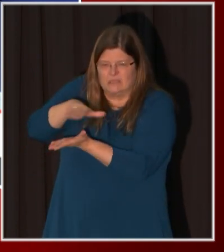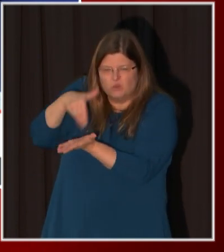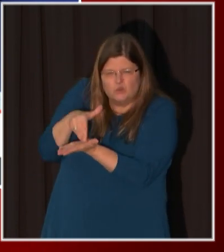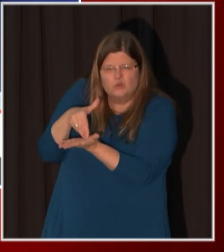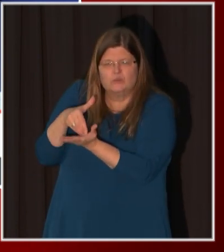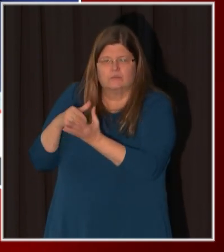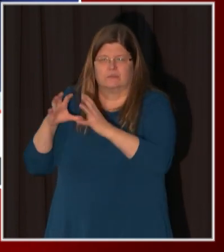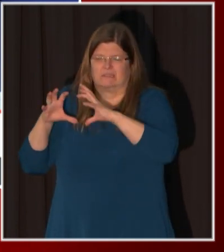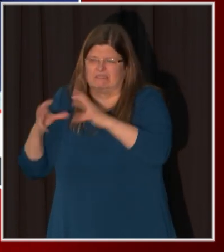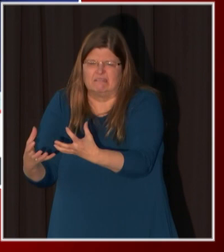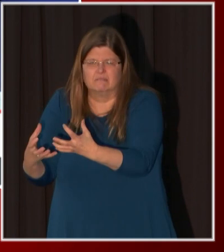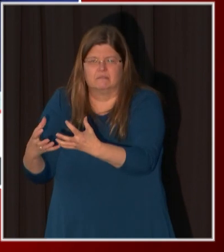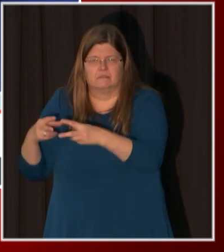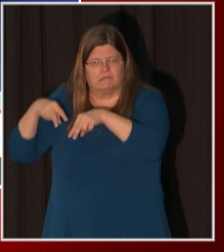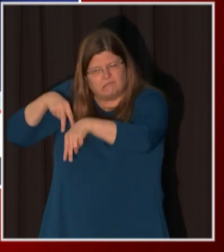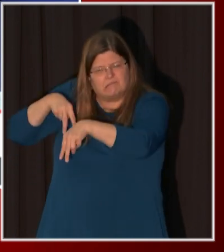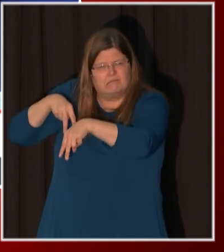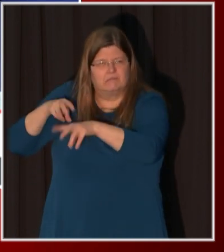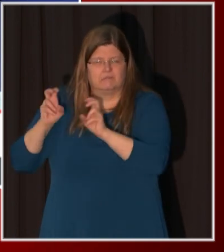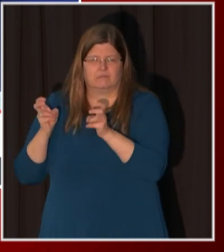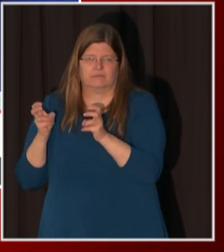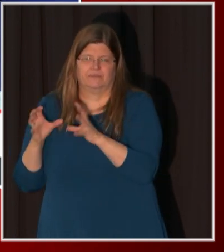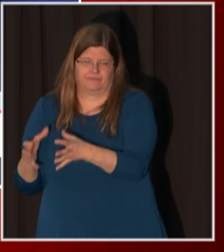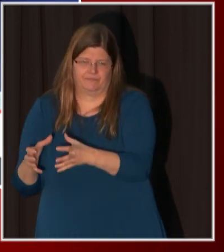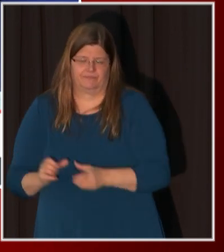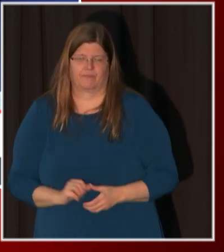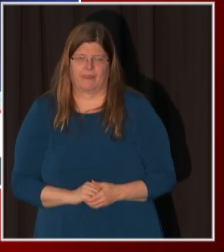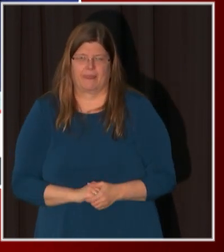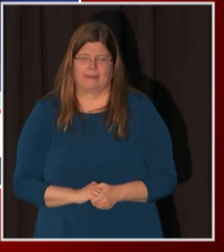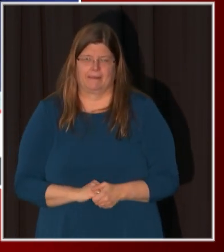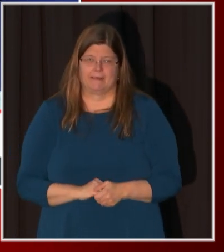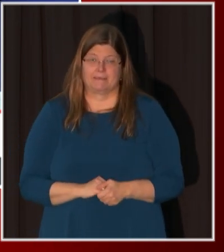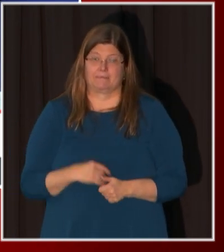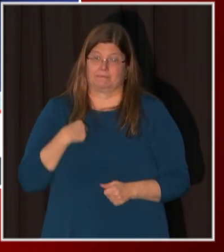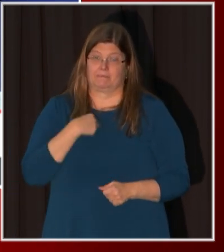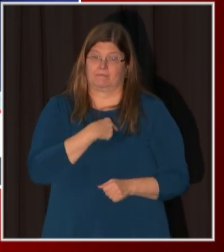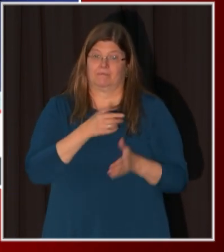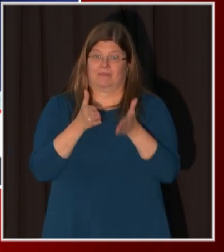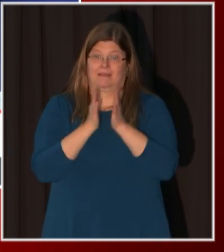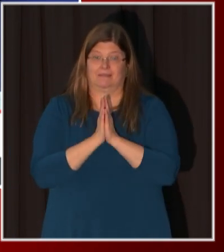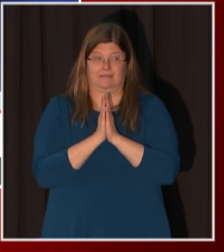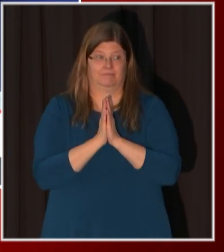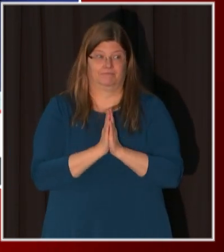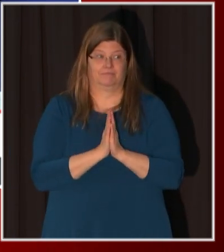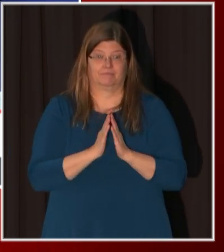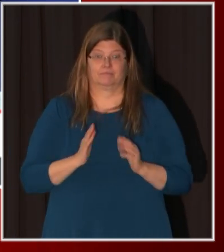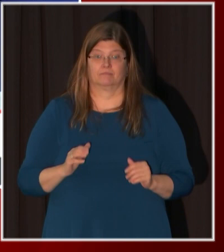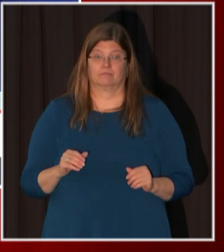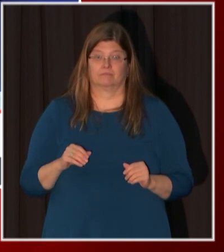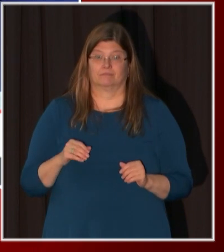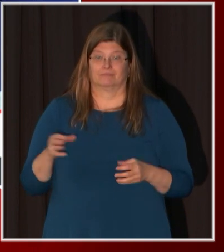facilities supported by the Bureau of Prisons. Our ask is that they be located in the